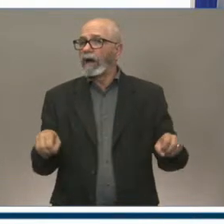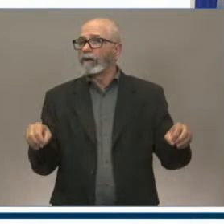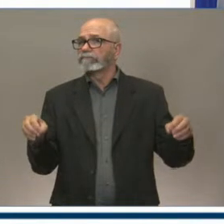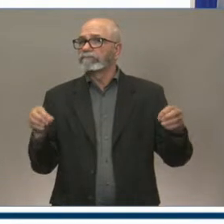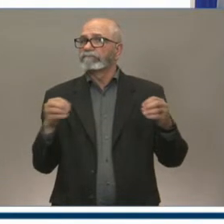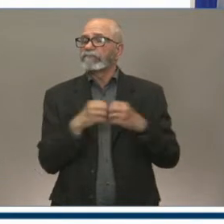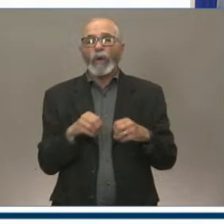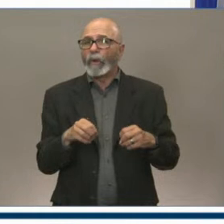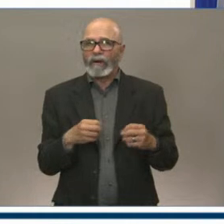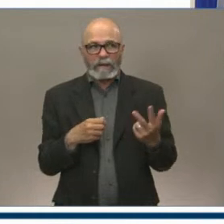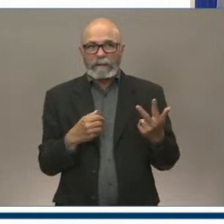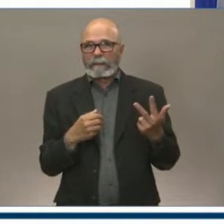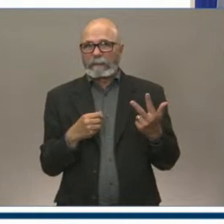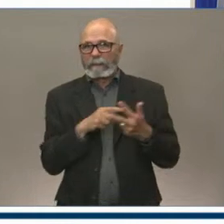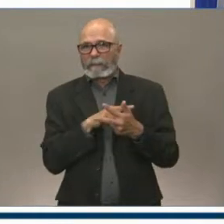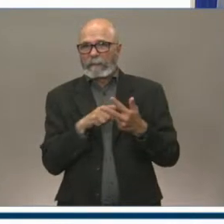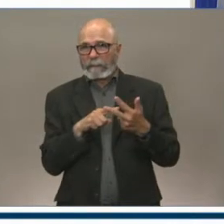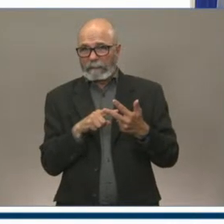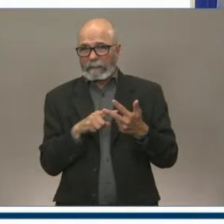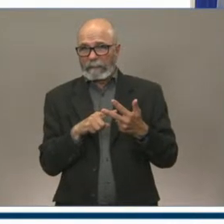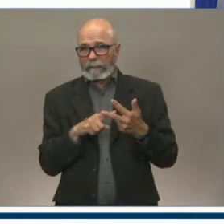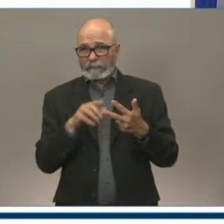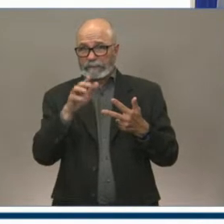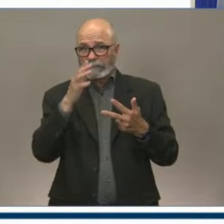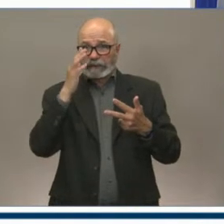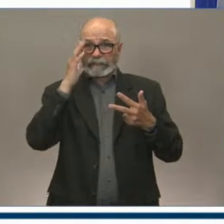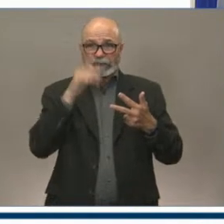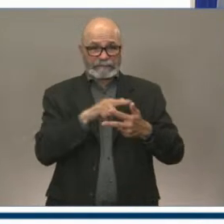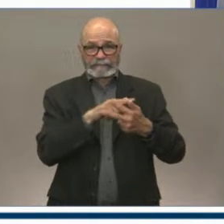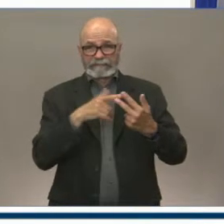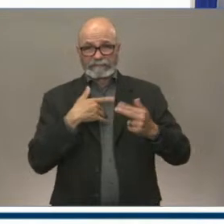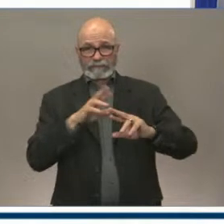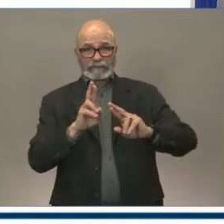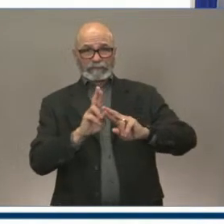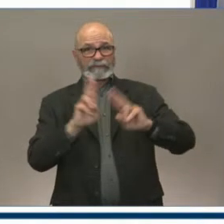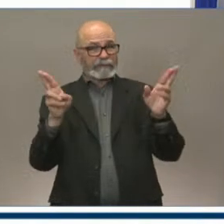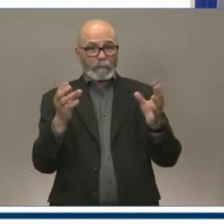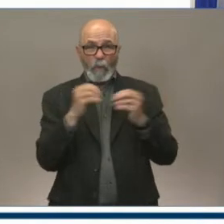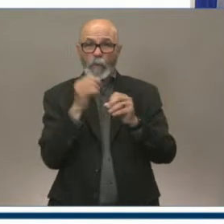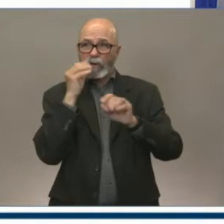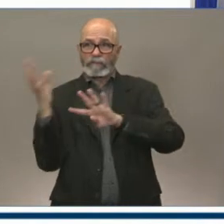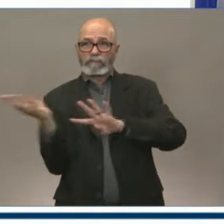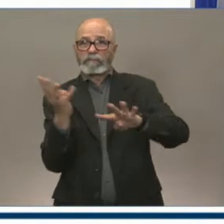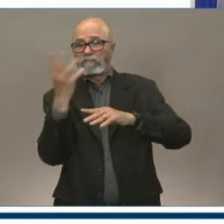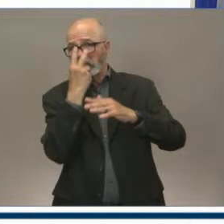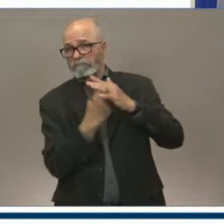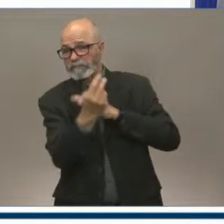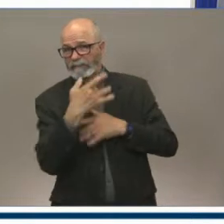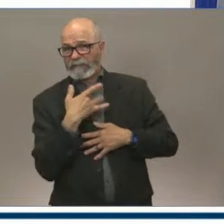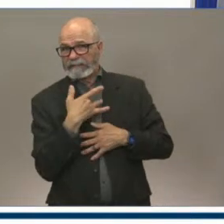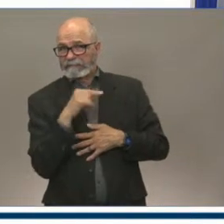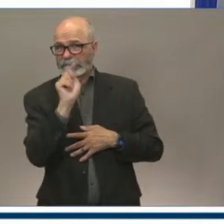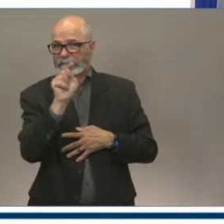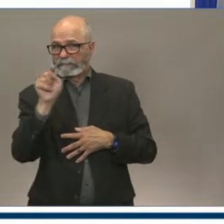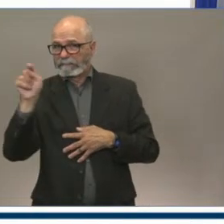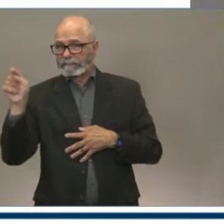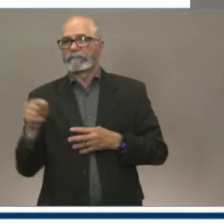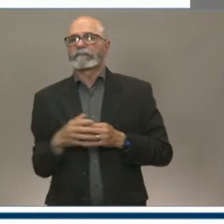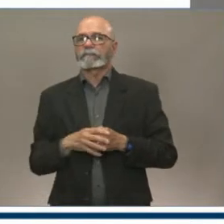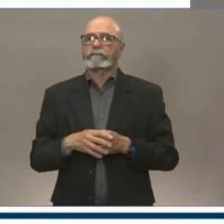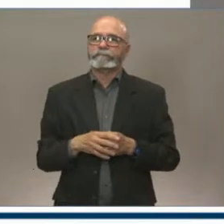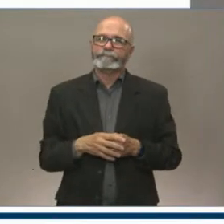province is preparing for an increase in hospitalization. So I certainly know my colleagues in the healthcare